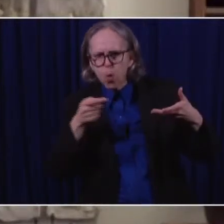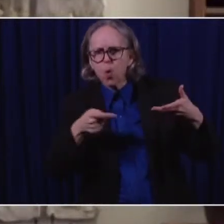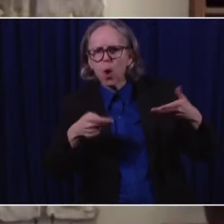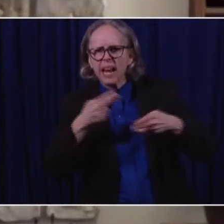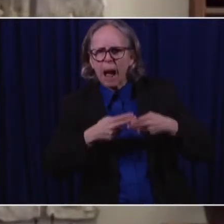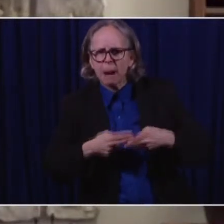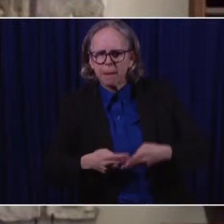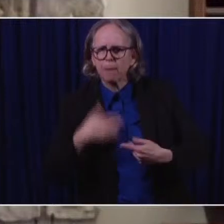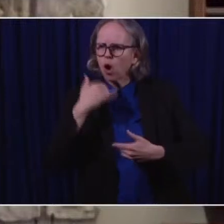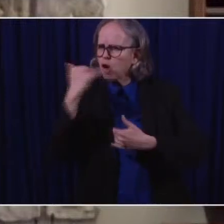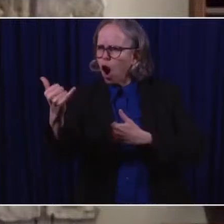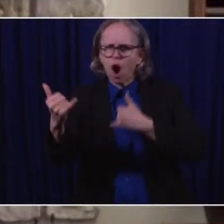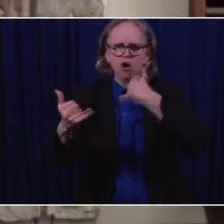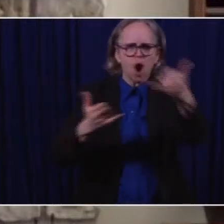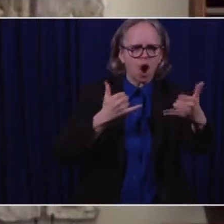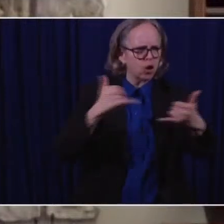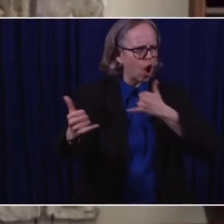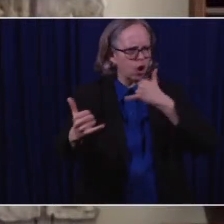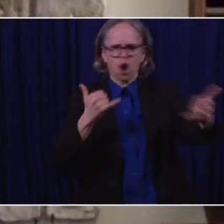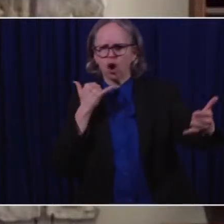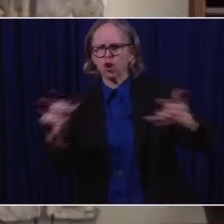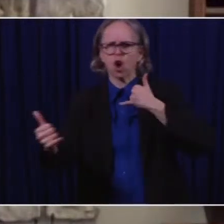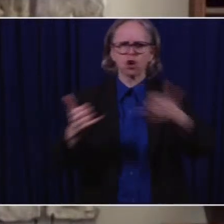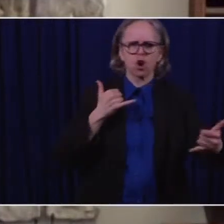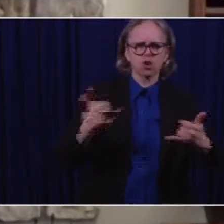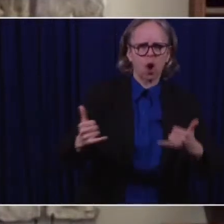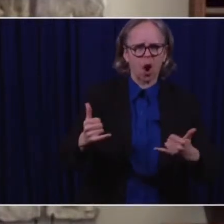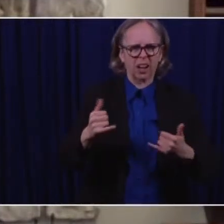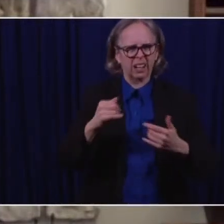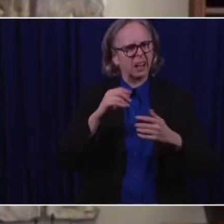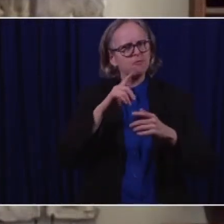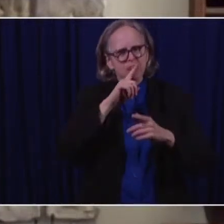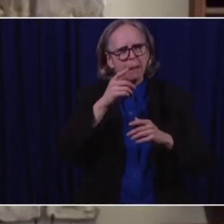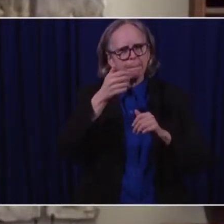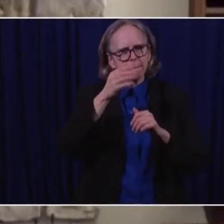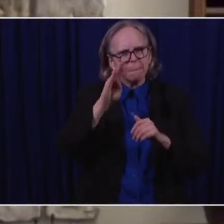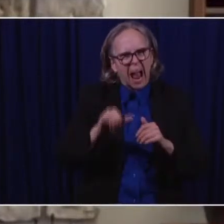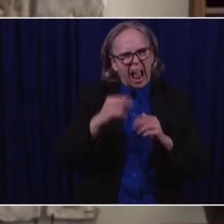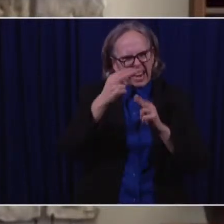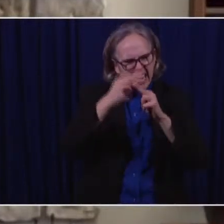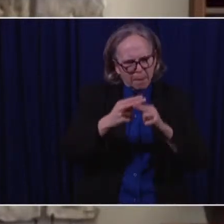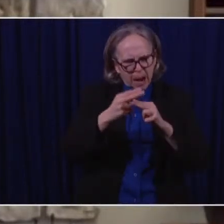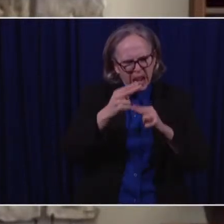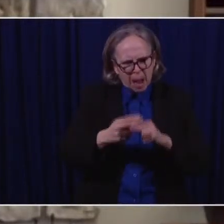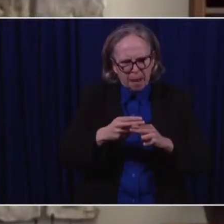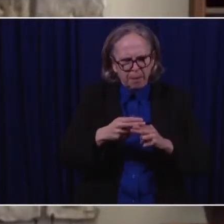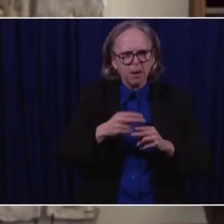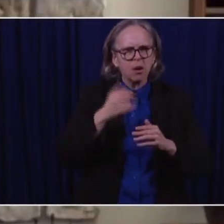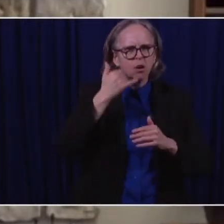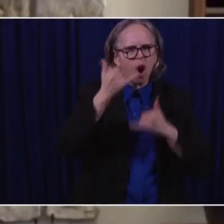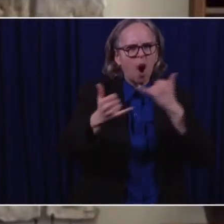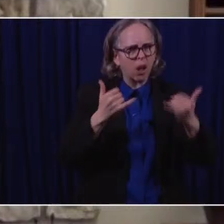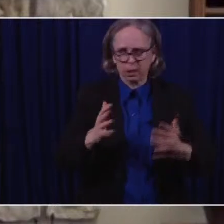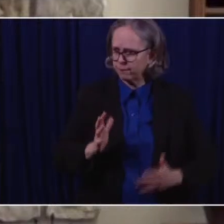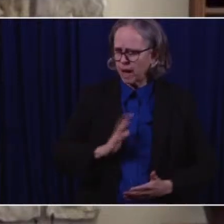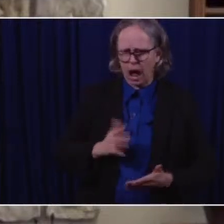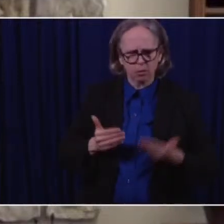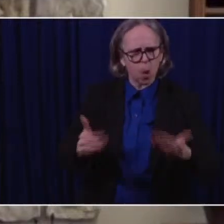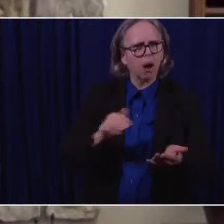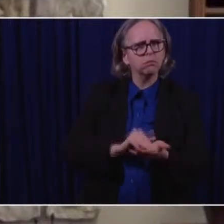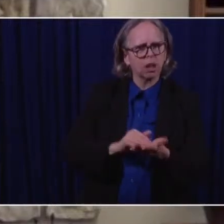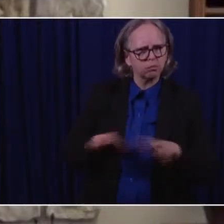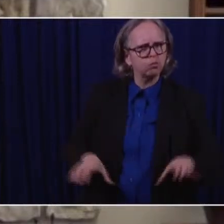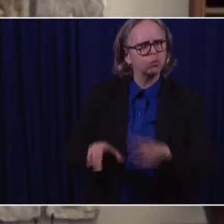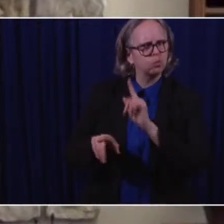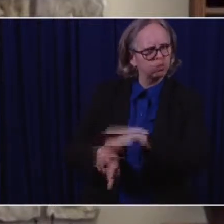will prioritize you. And that is perfectly legitimate, and that is fine if they do that.